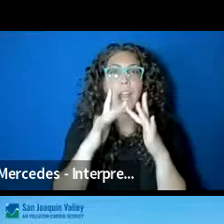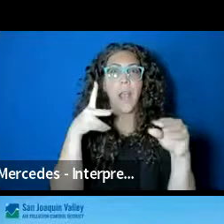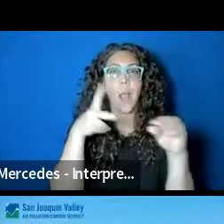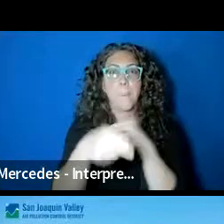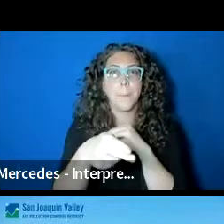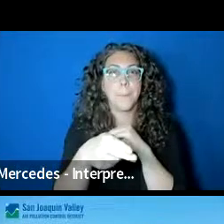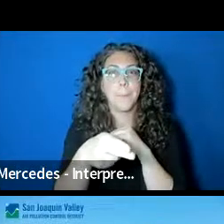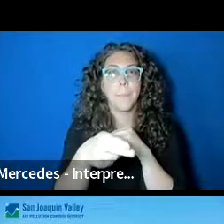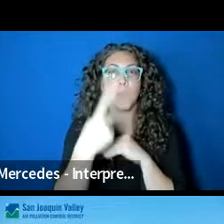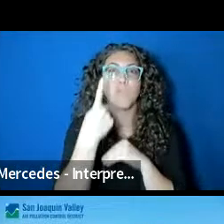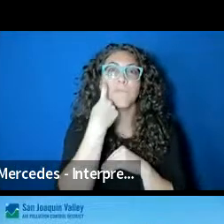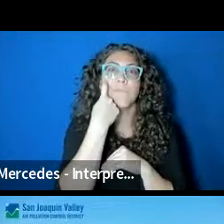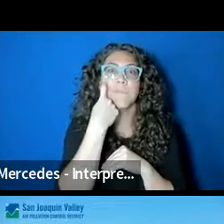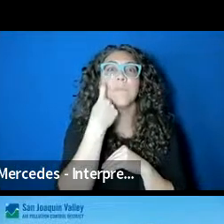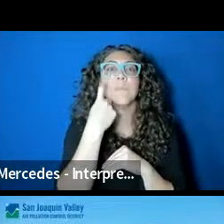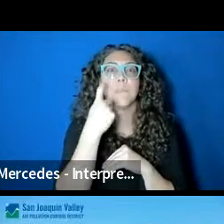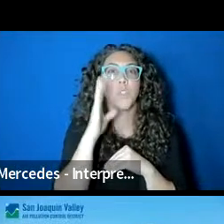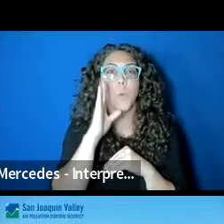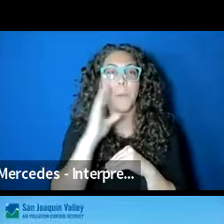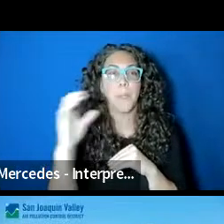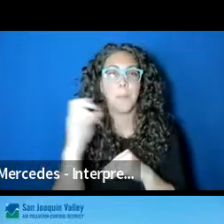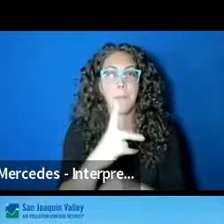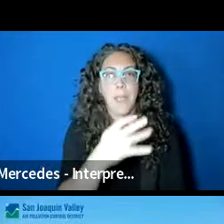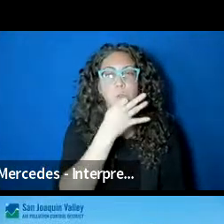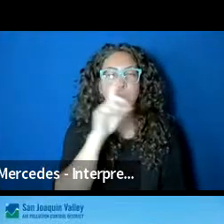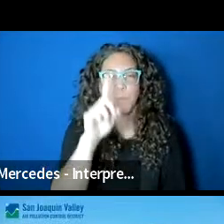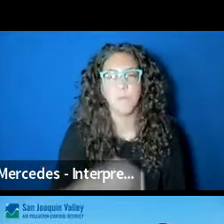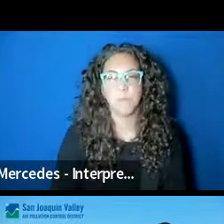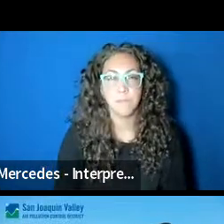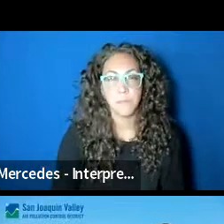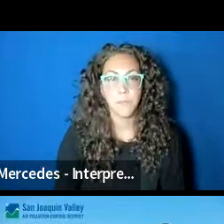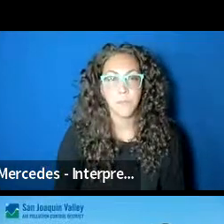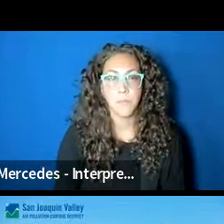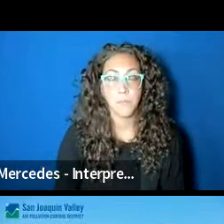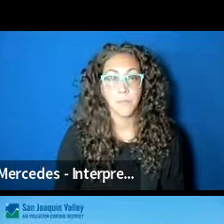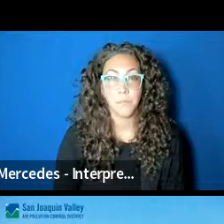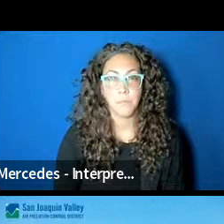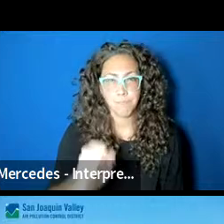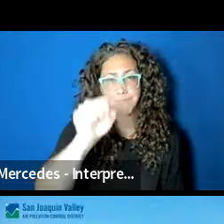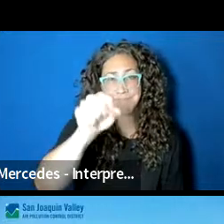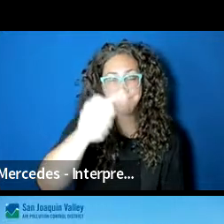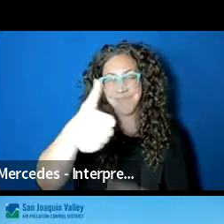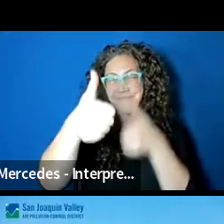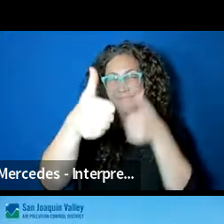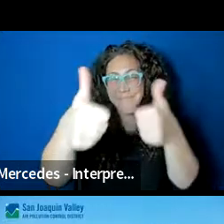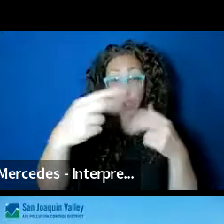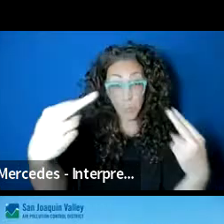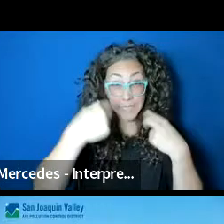I'll be back Hi, soon. team. Okay, no problem. All right. Thank you, Mercedes.